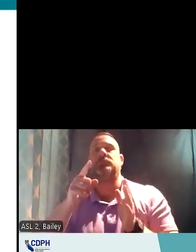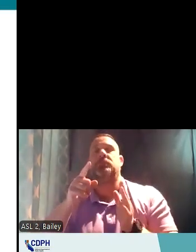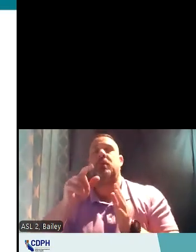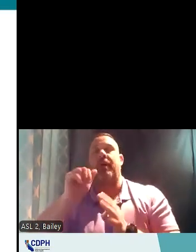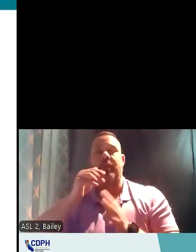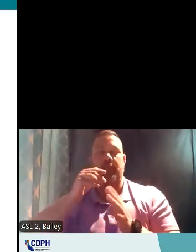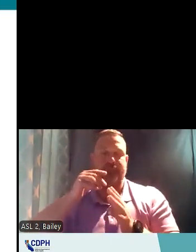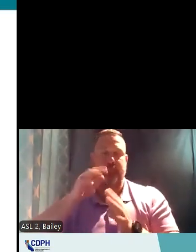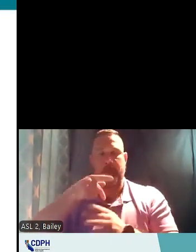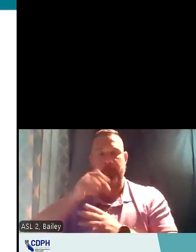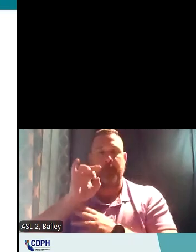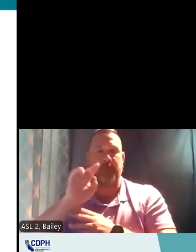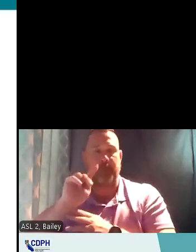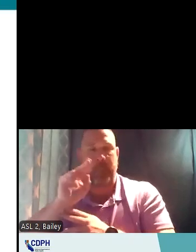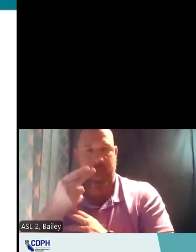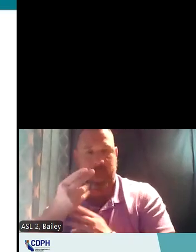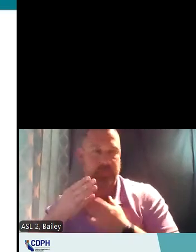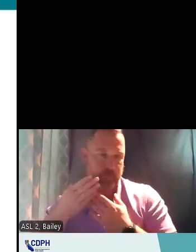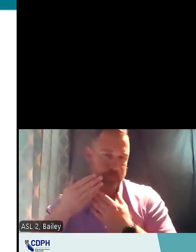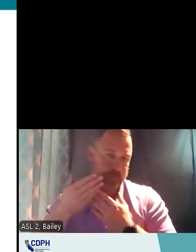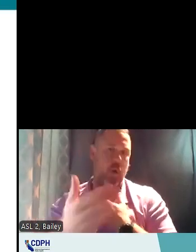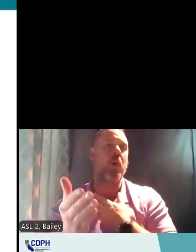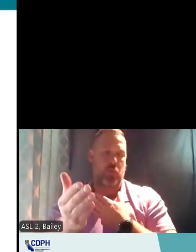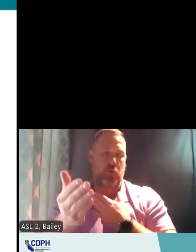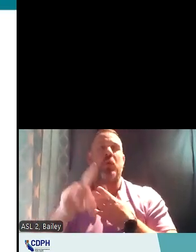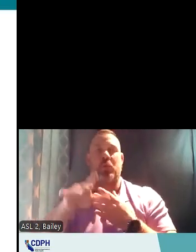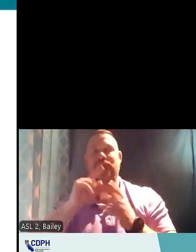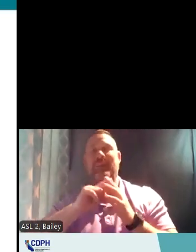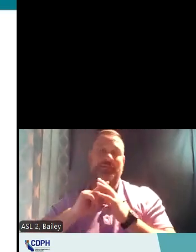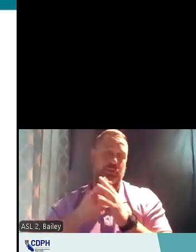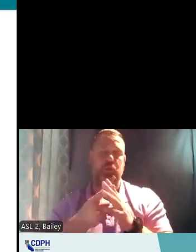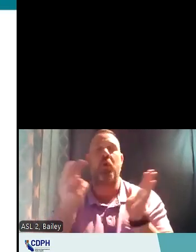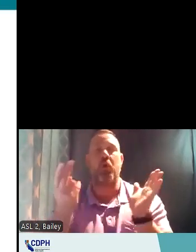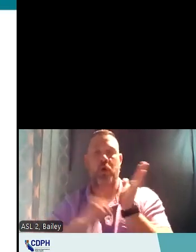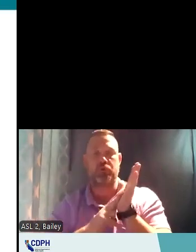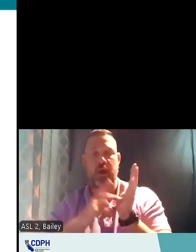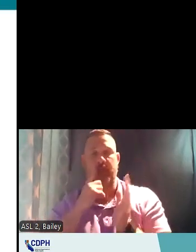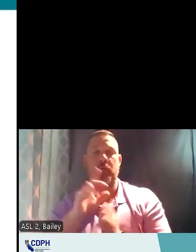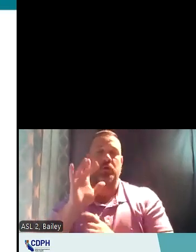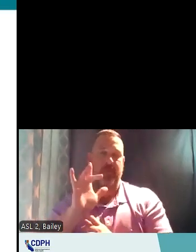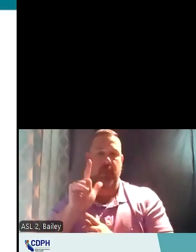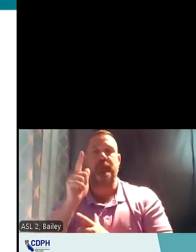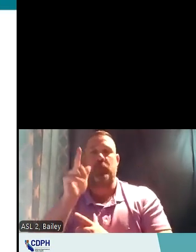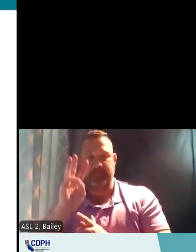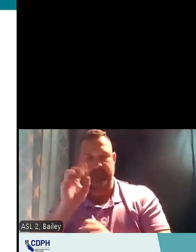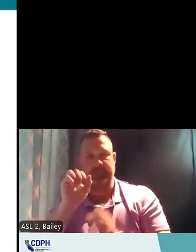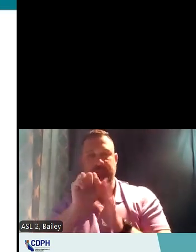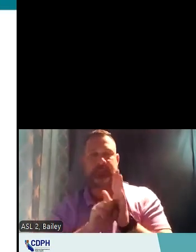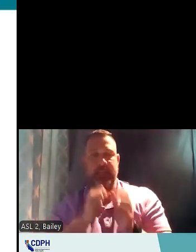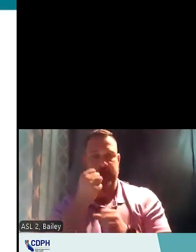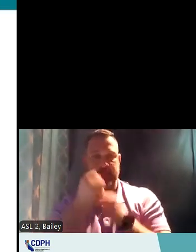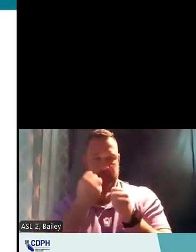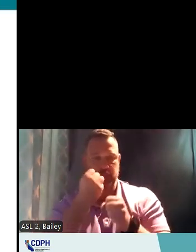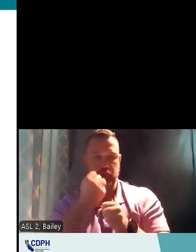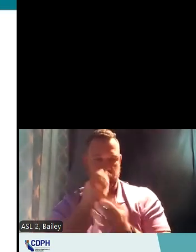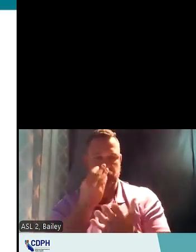report. So we anticipate executing a contract for the 25-26 state fiscal year